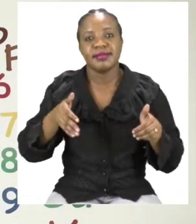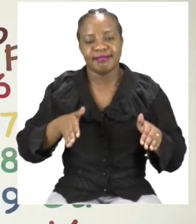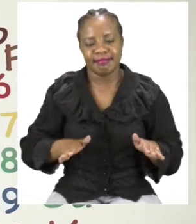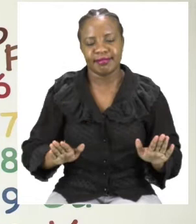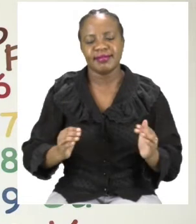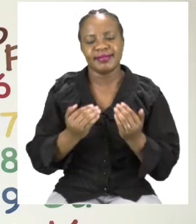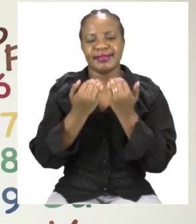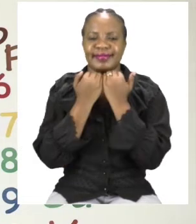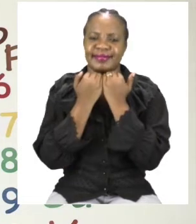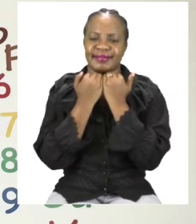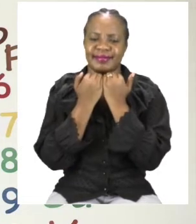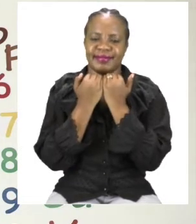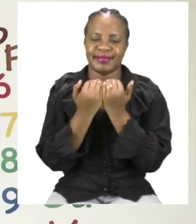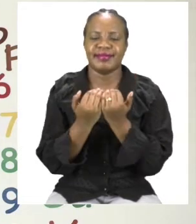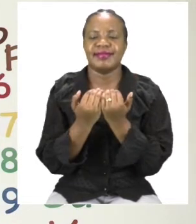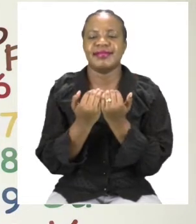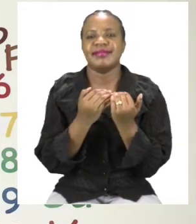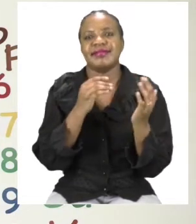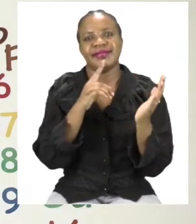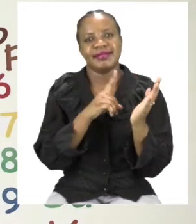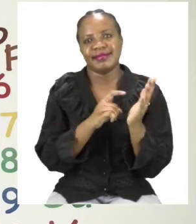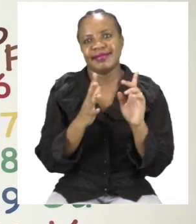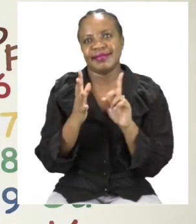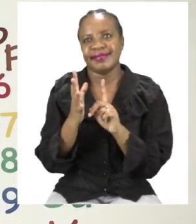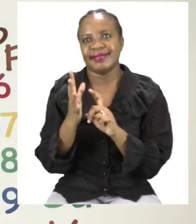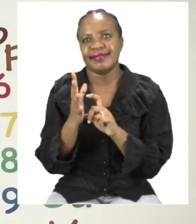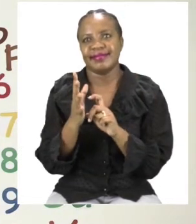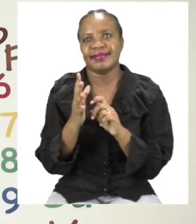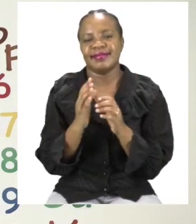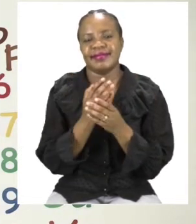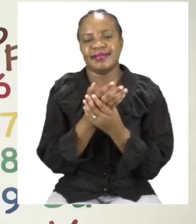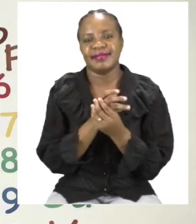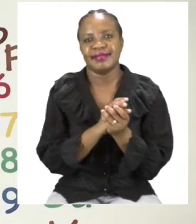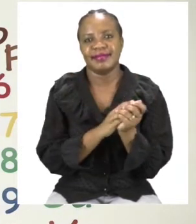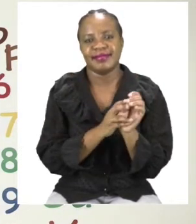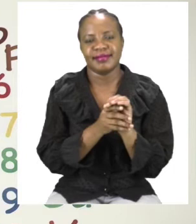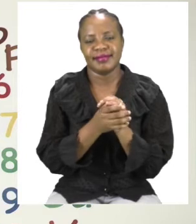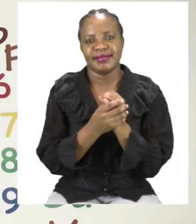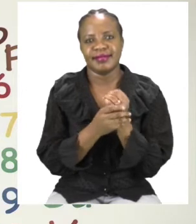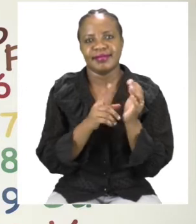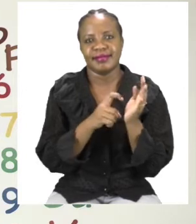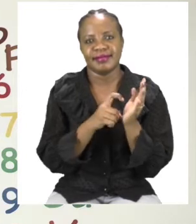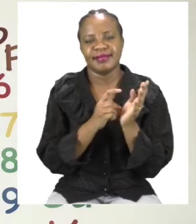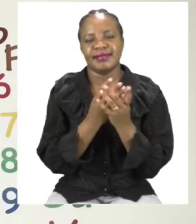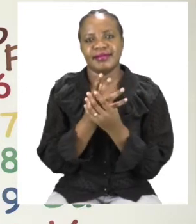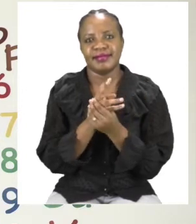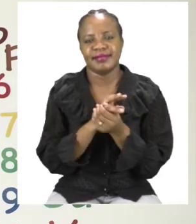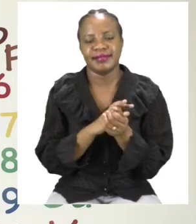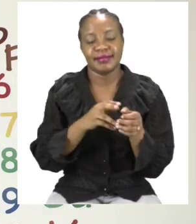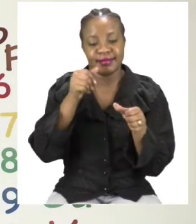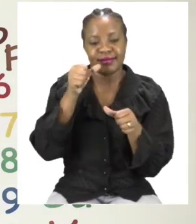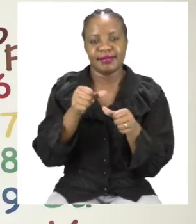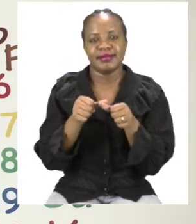very important for us to sanitize. Please take your sanitizer. Now